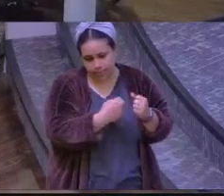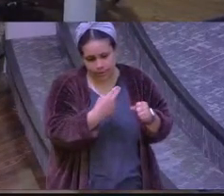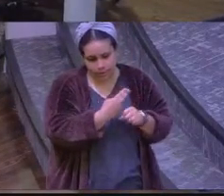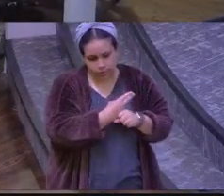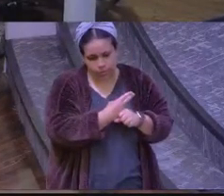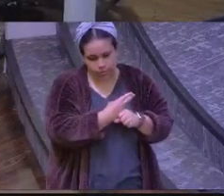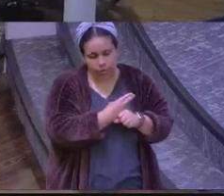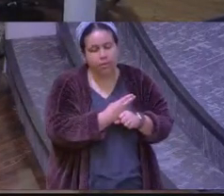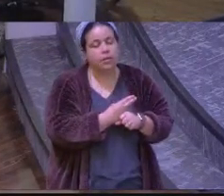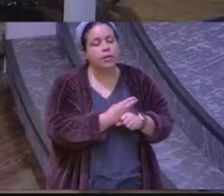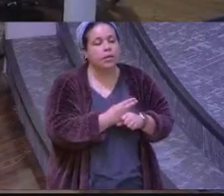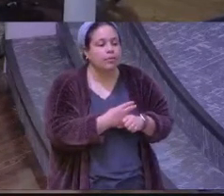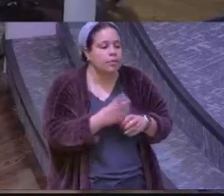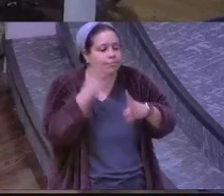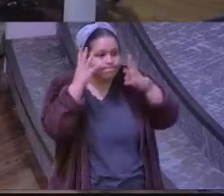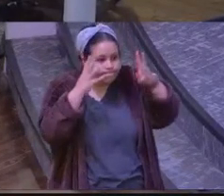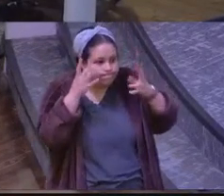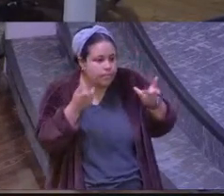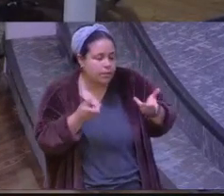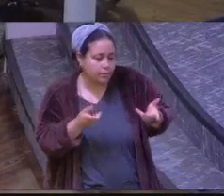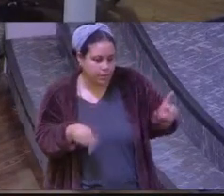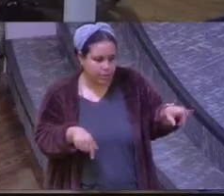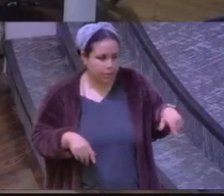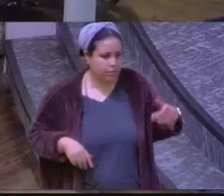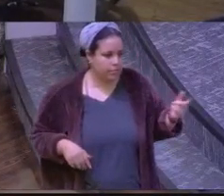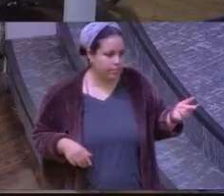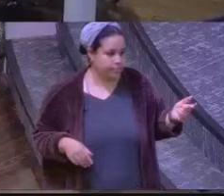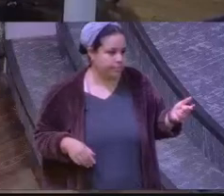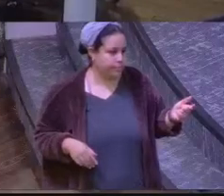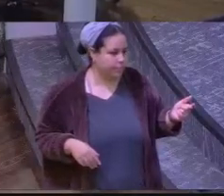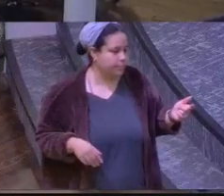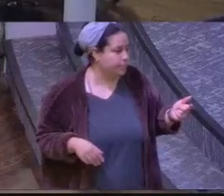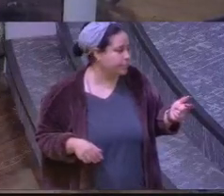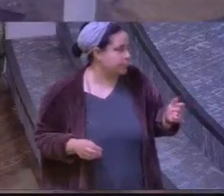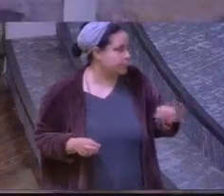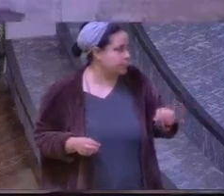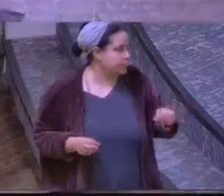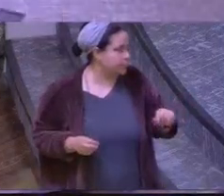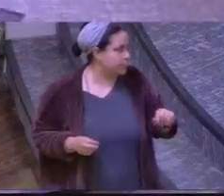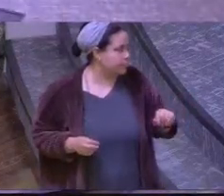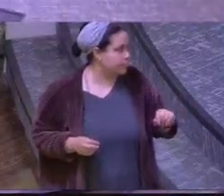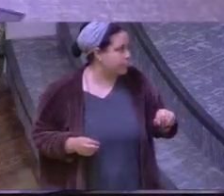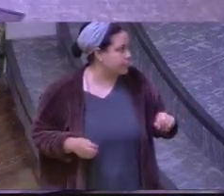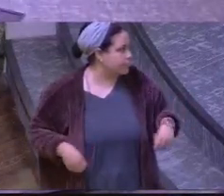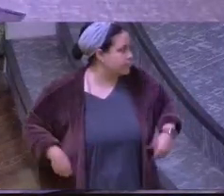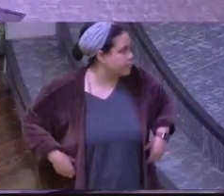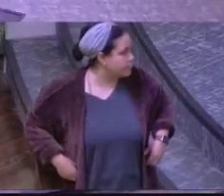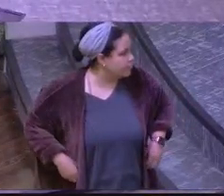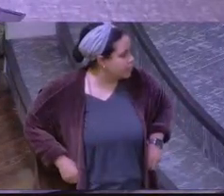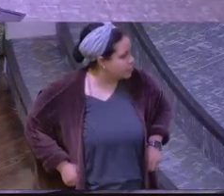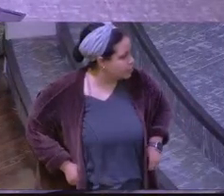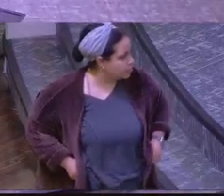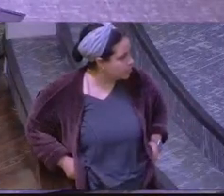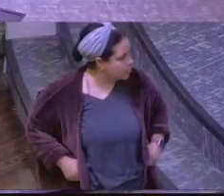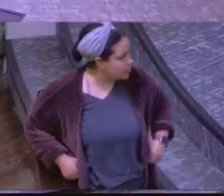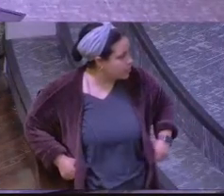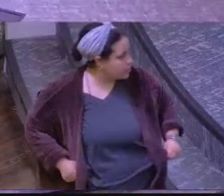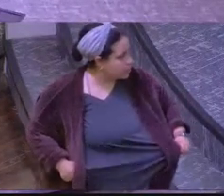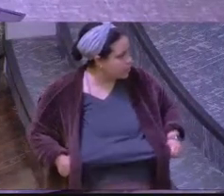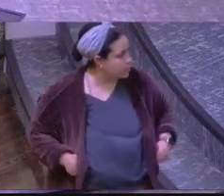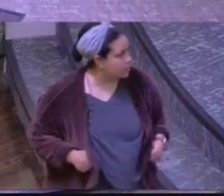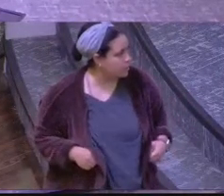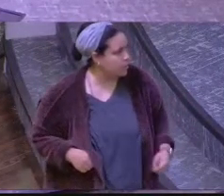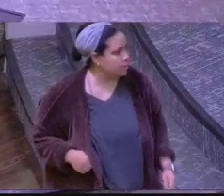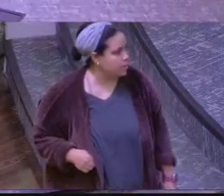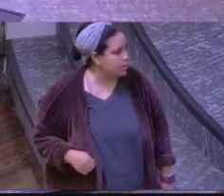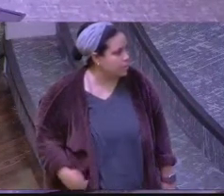Edgenuity. Okay, and currently right now there is not, I think Dr. Hooker, you mentioned that there was a counselor,